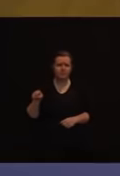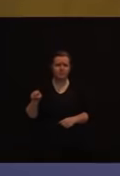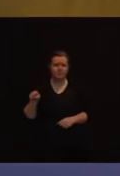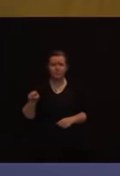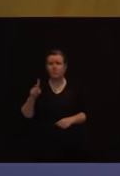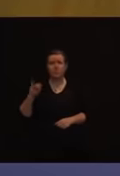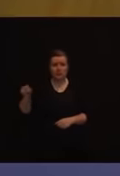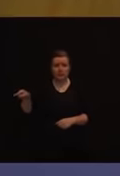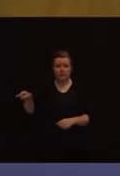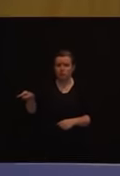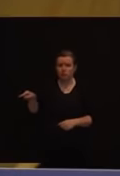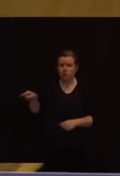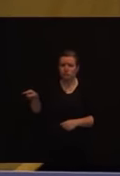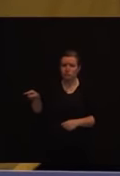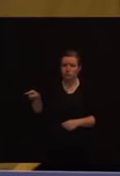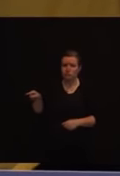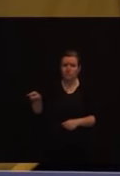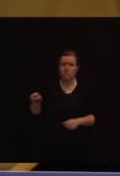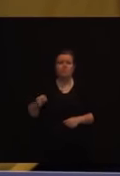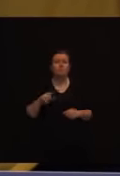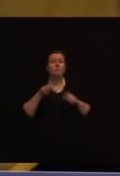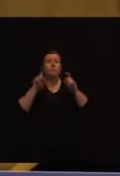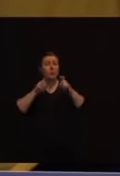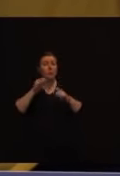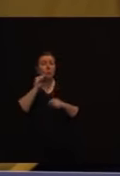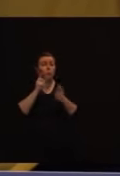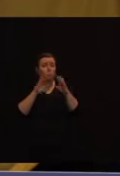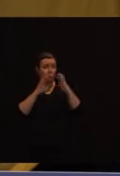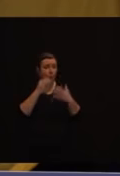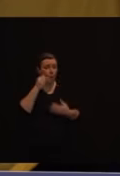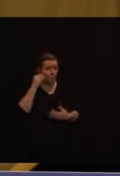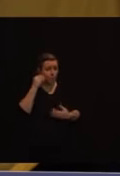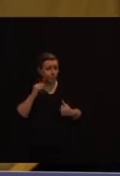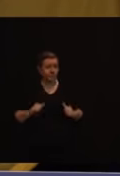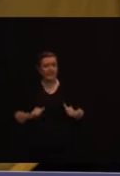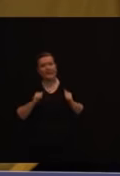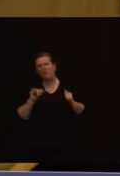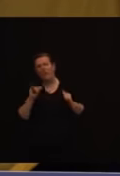not only in the homes, but in any of the congregate living or group homes.